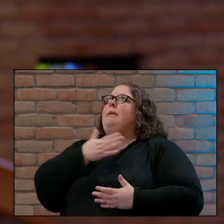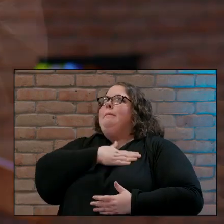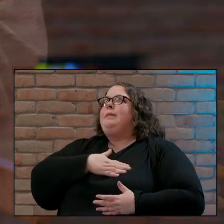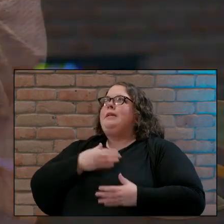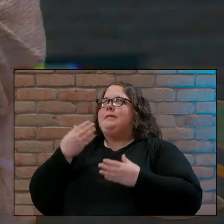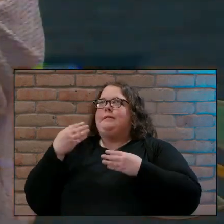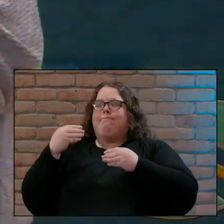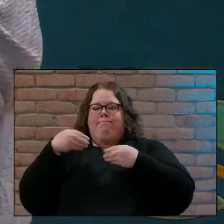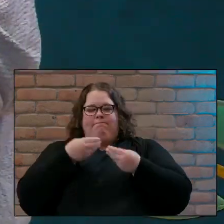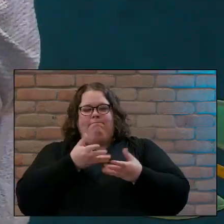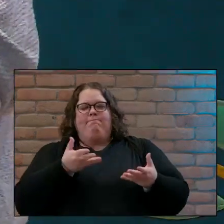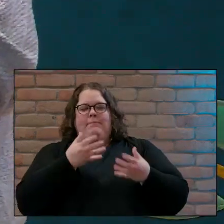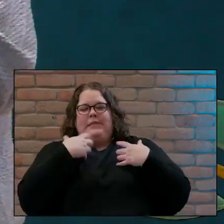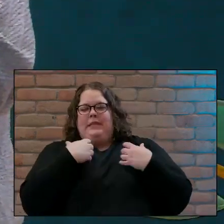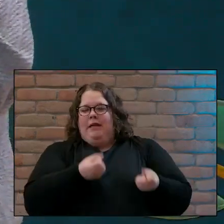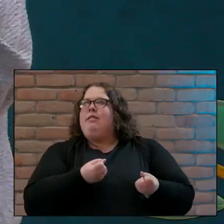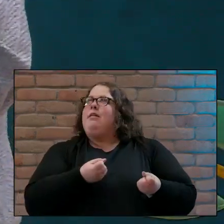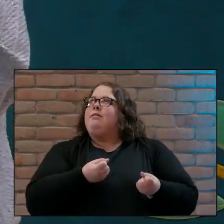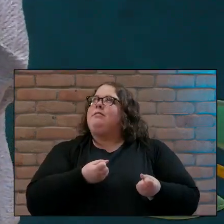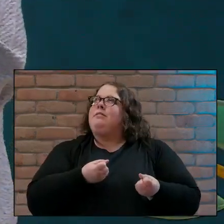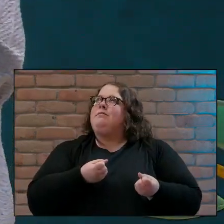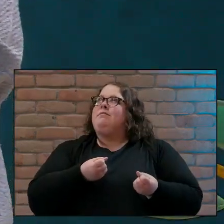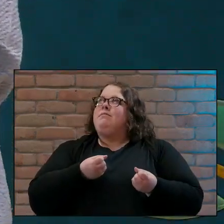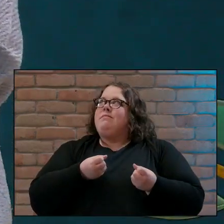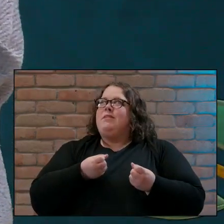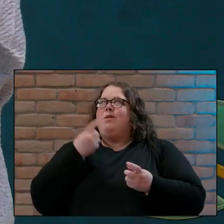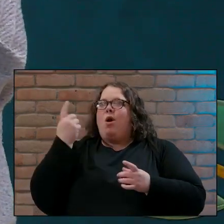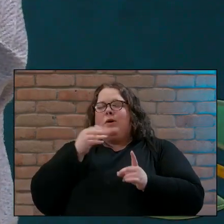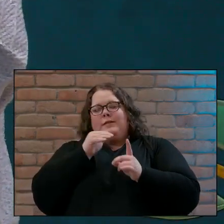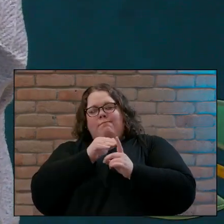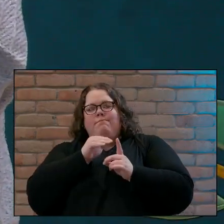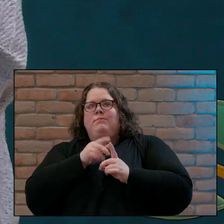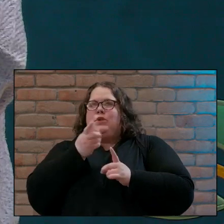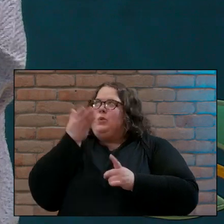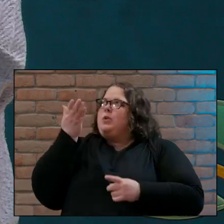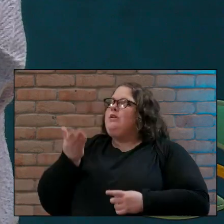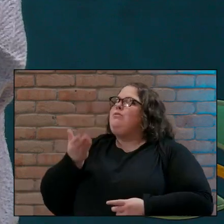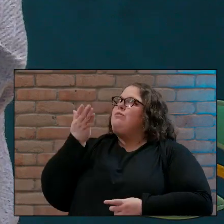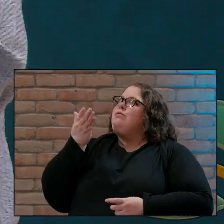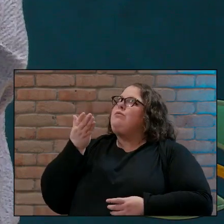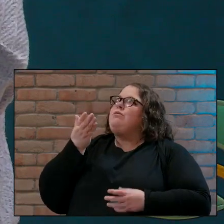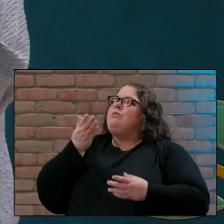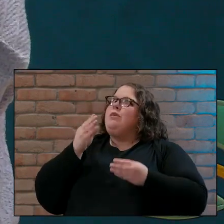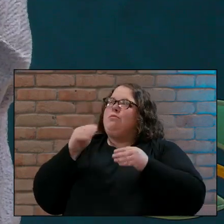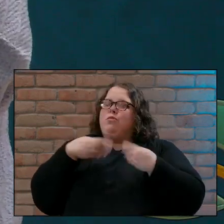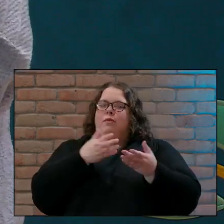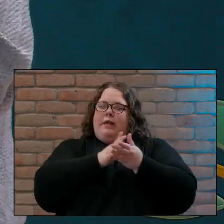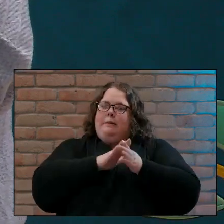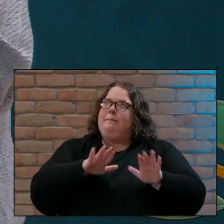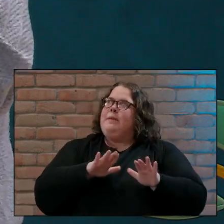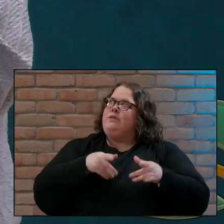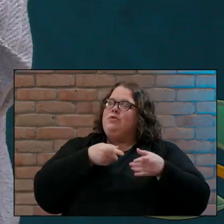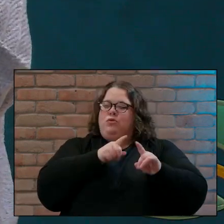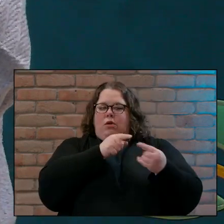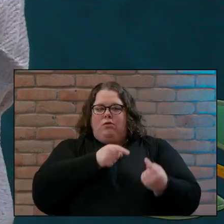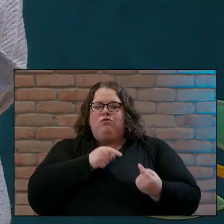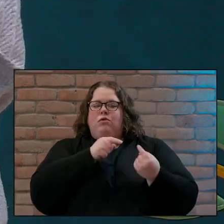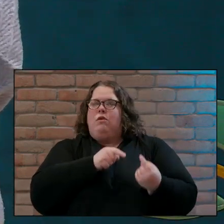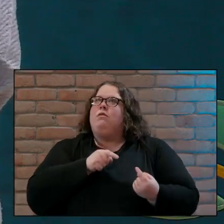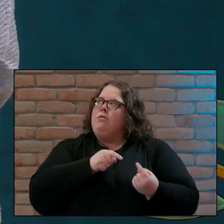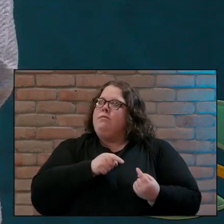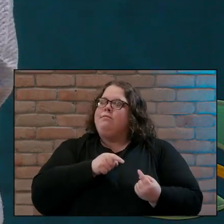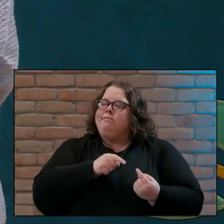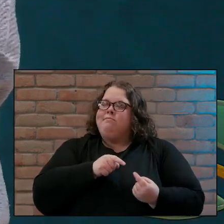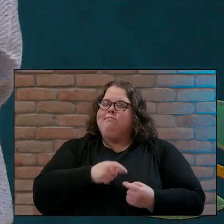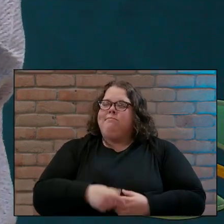your presence, which offers peace in the midst of those trials. And Lord, as we seek purpose in our